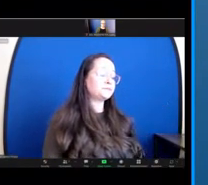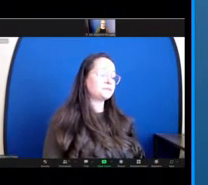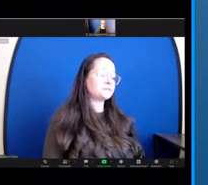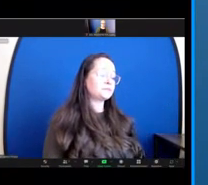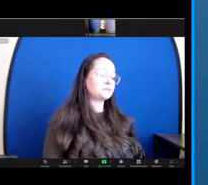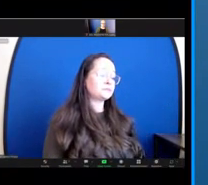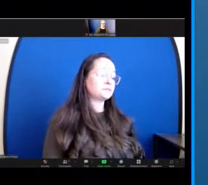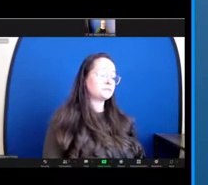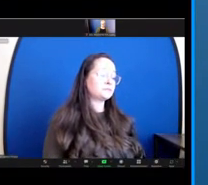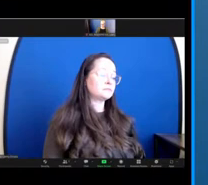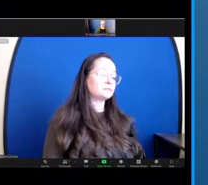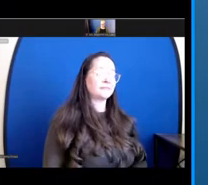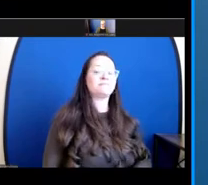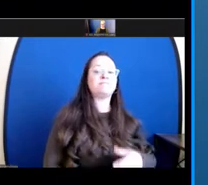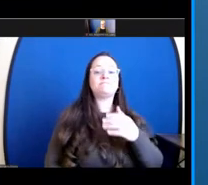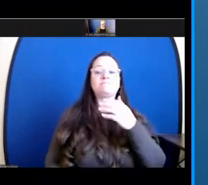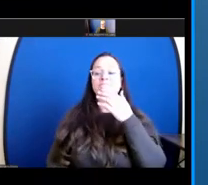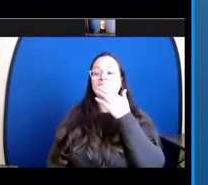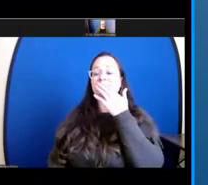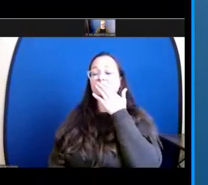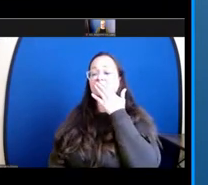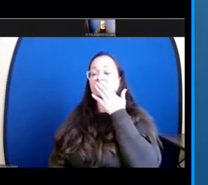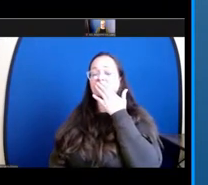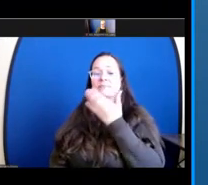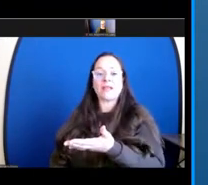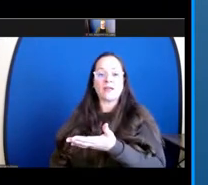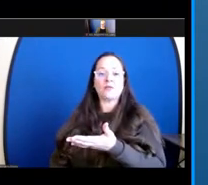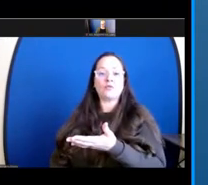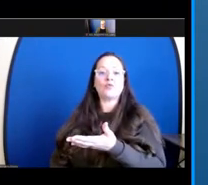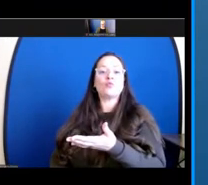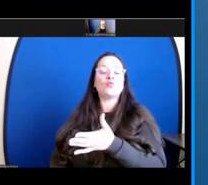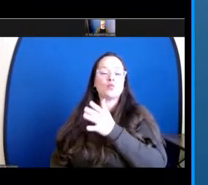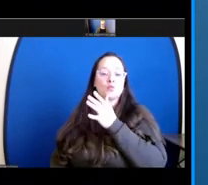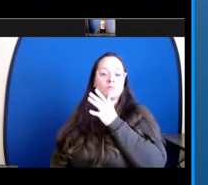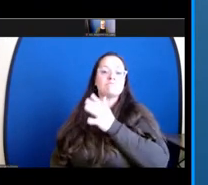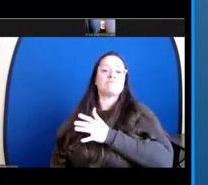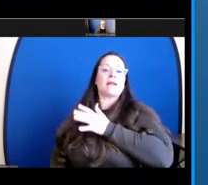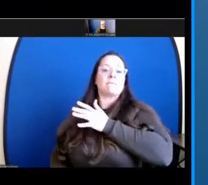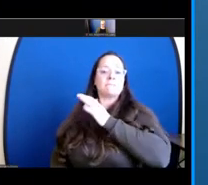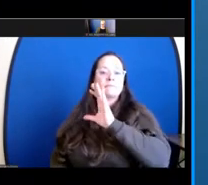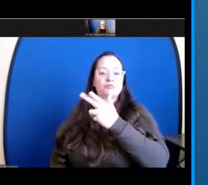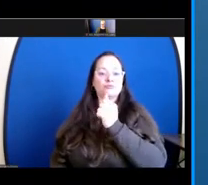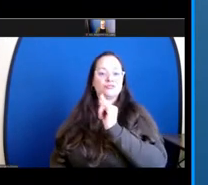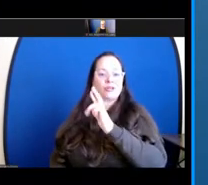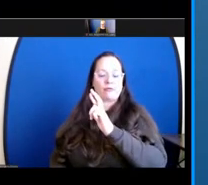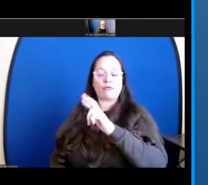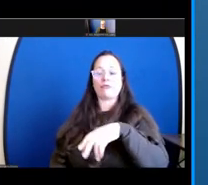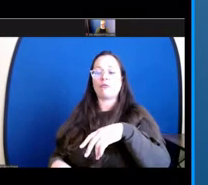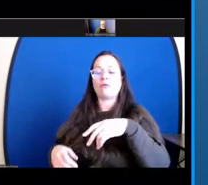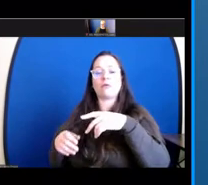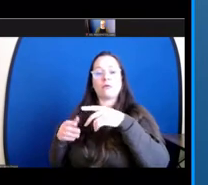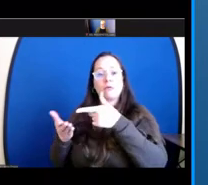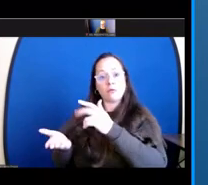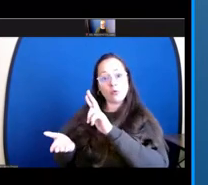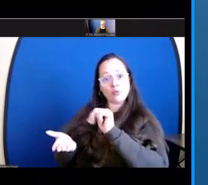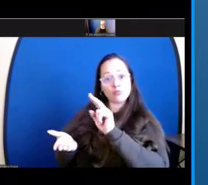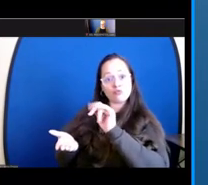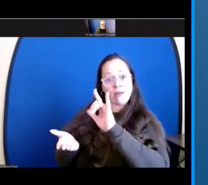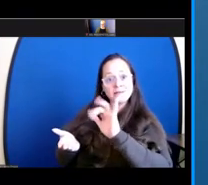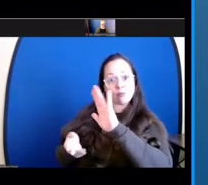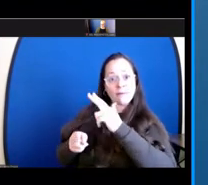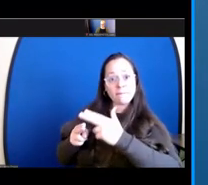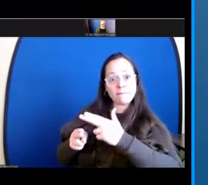thank you um thank you madam chair um I you know as Randy would you like to state your name I'm sorry